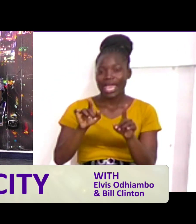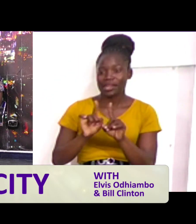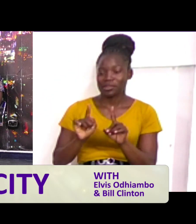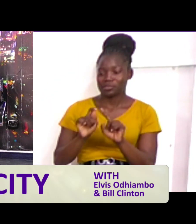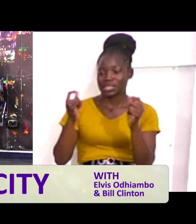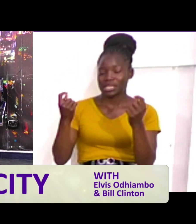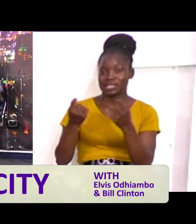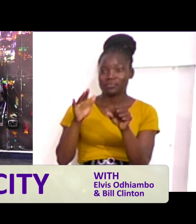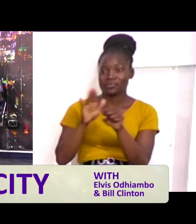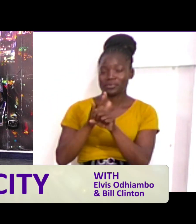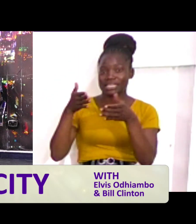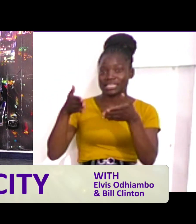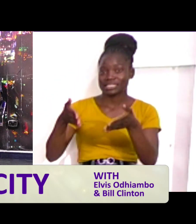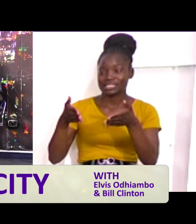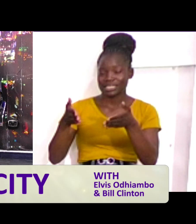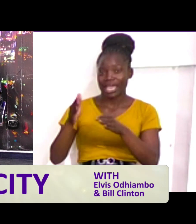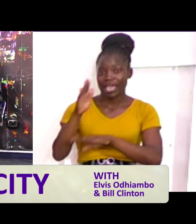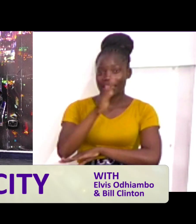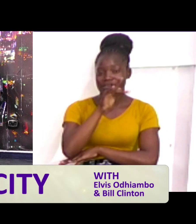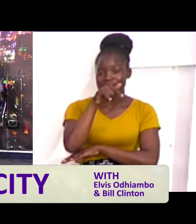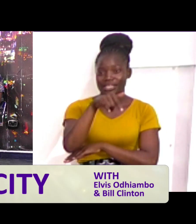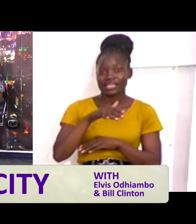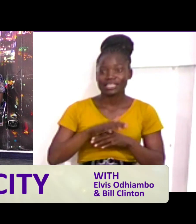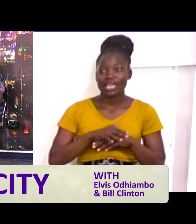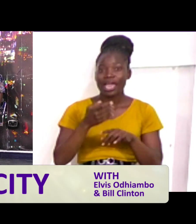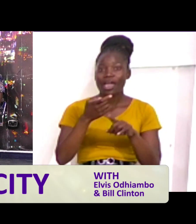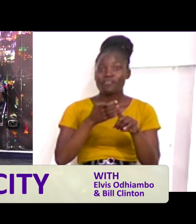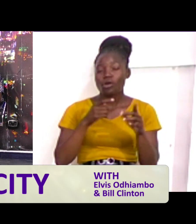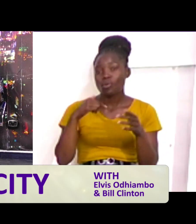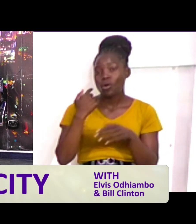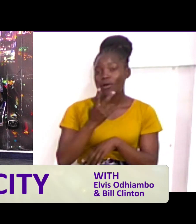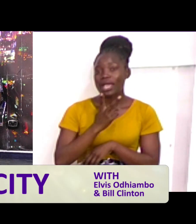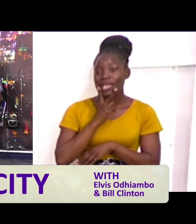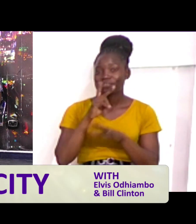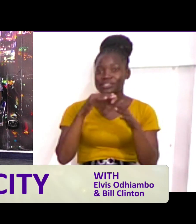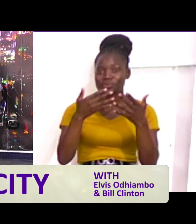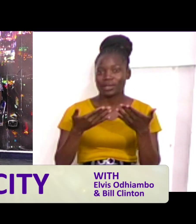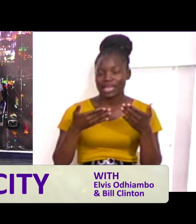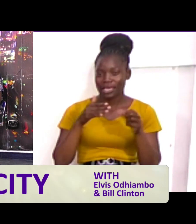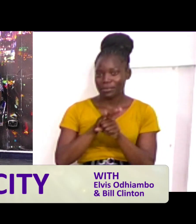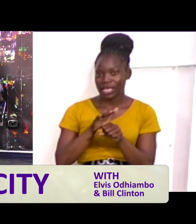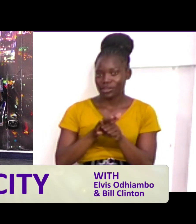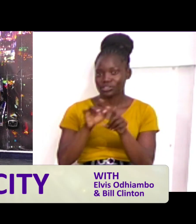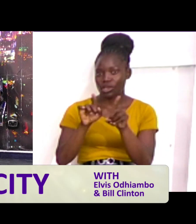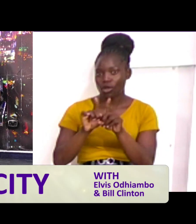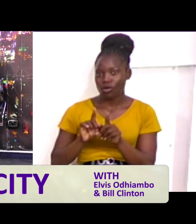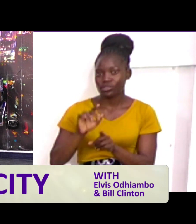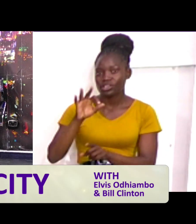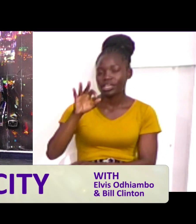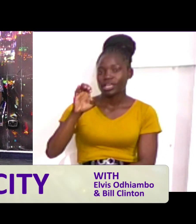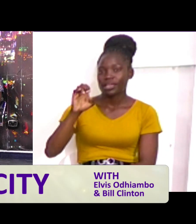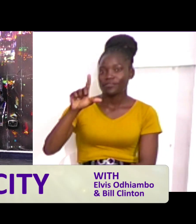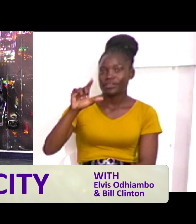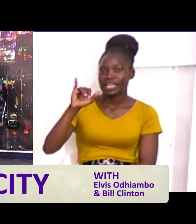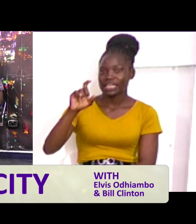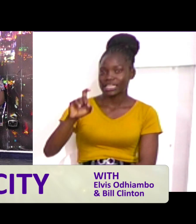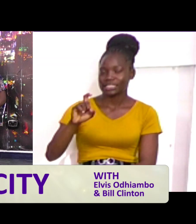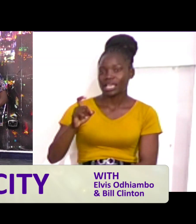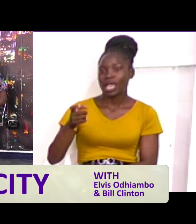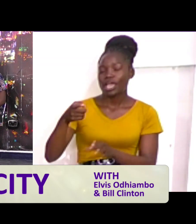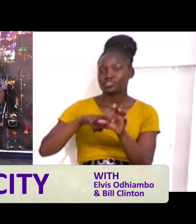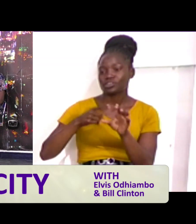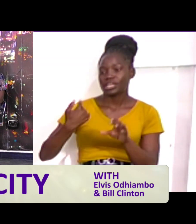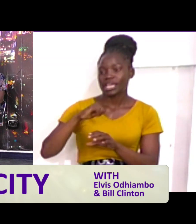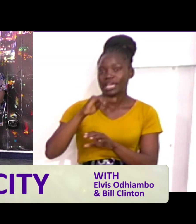full team is here with me, of course, this afternoon. From the far end, Mr. ELVIS, karibu sana, and also Mr. FELIX MAKONA joining us this